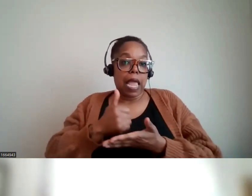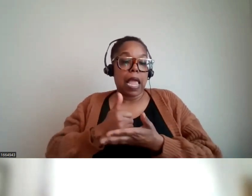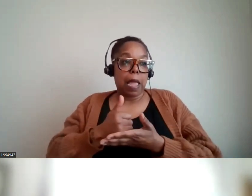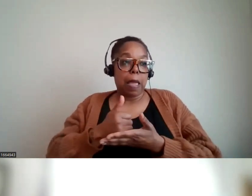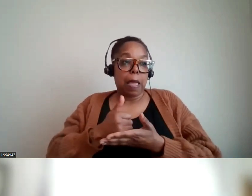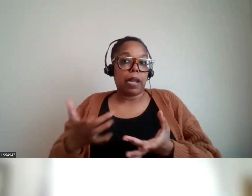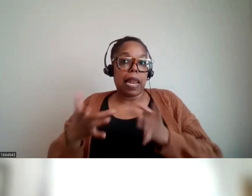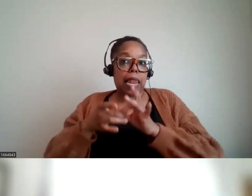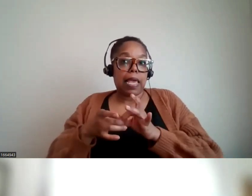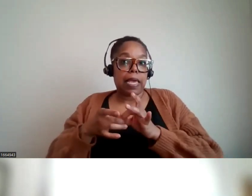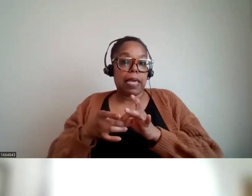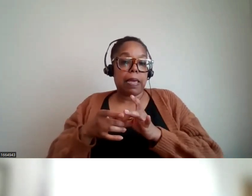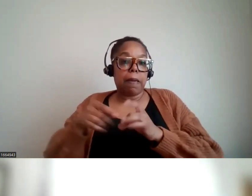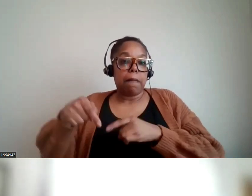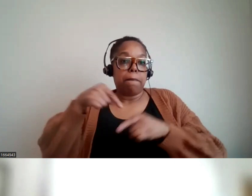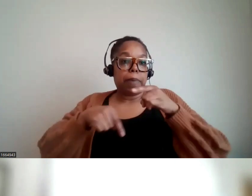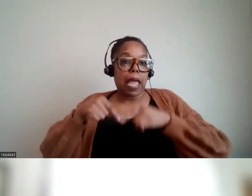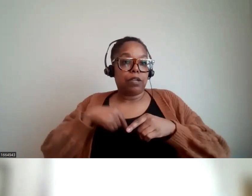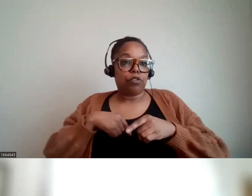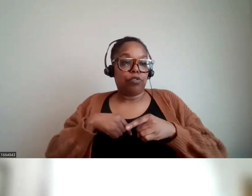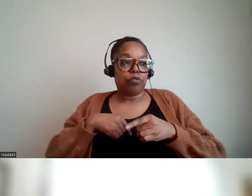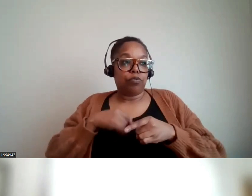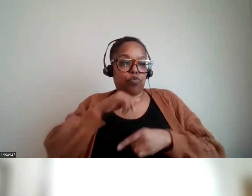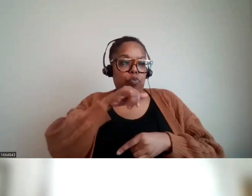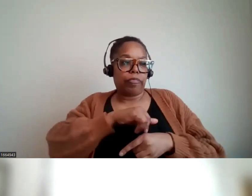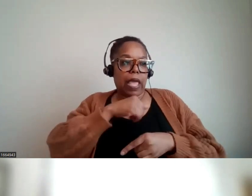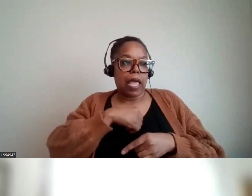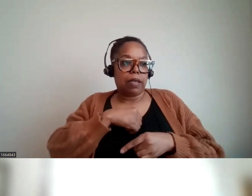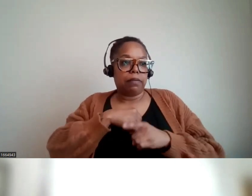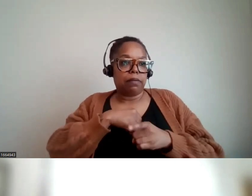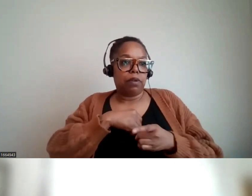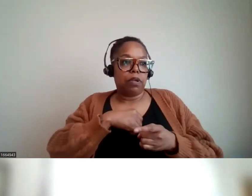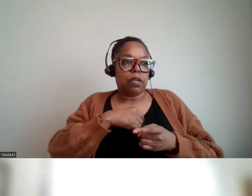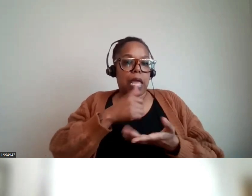how to get that. I think that might, if I didn't answer it all the way, let me know.